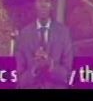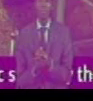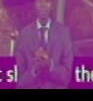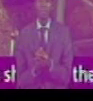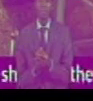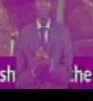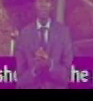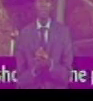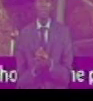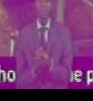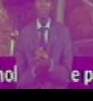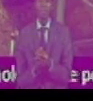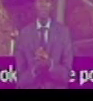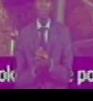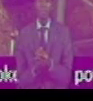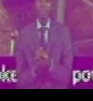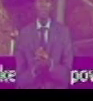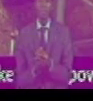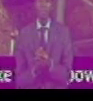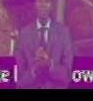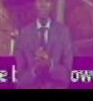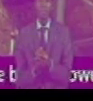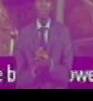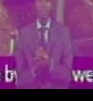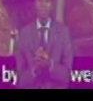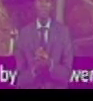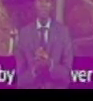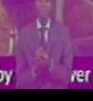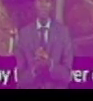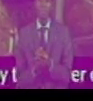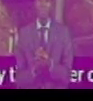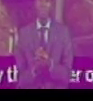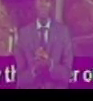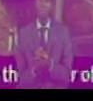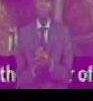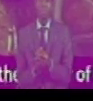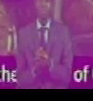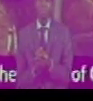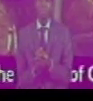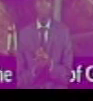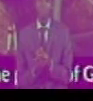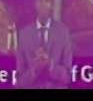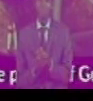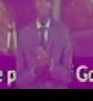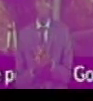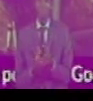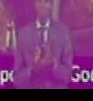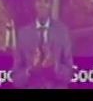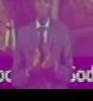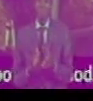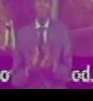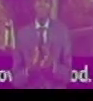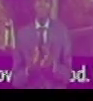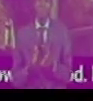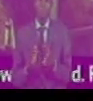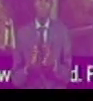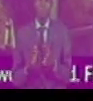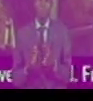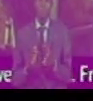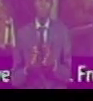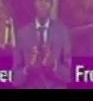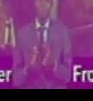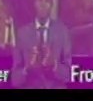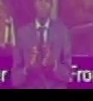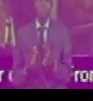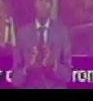Mpong, Uwemeyo, when the pastor was not preaching, when the program was not on, he was